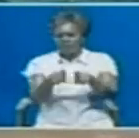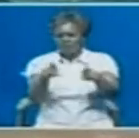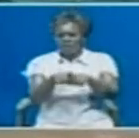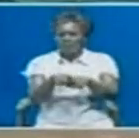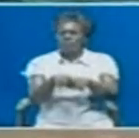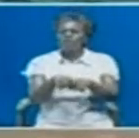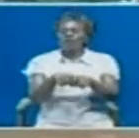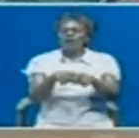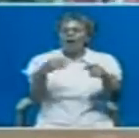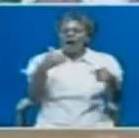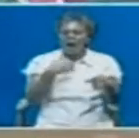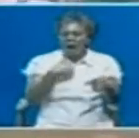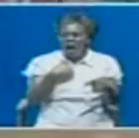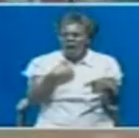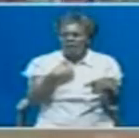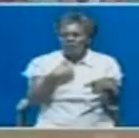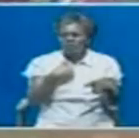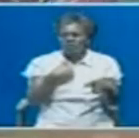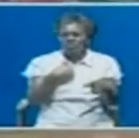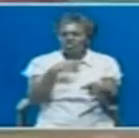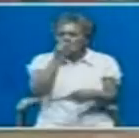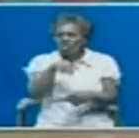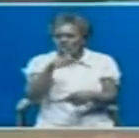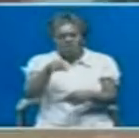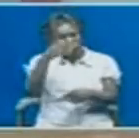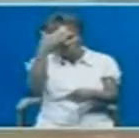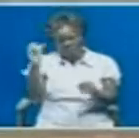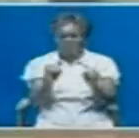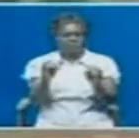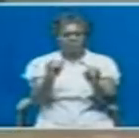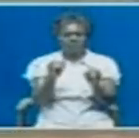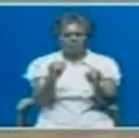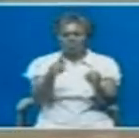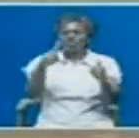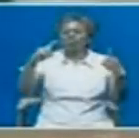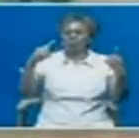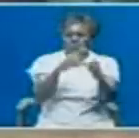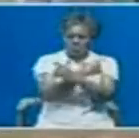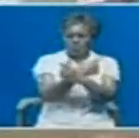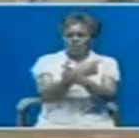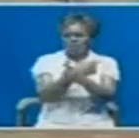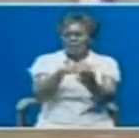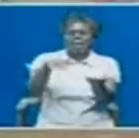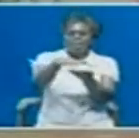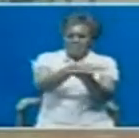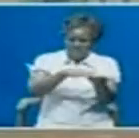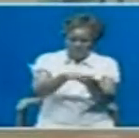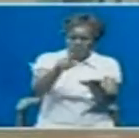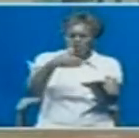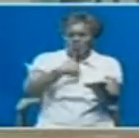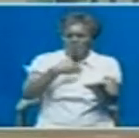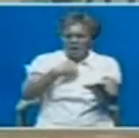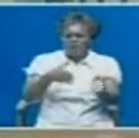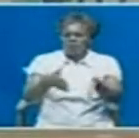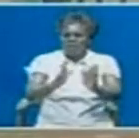around with eagles. If you hang around with chickens, you will forget you can fly. You understand? It's basically you have the